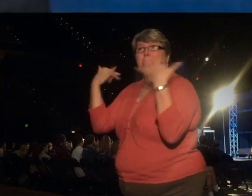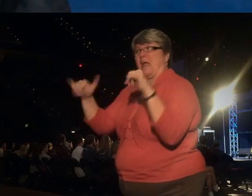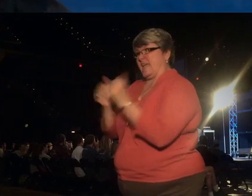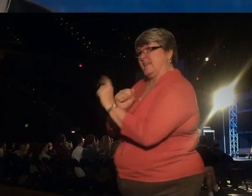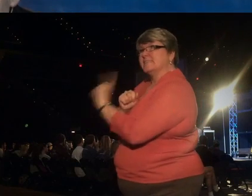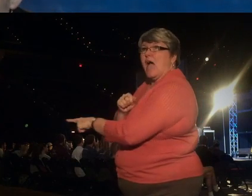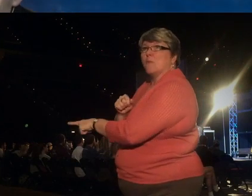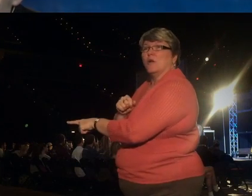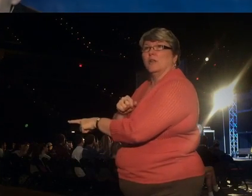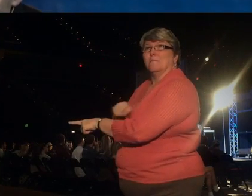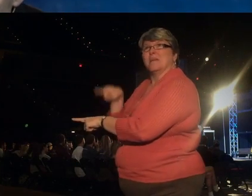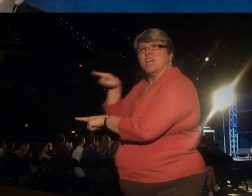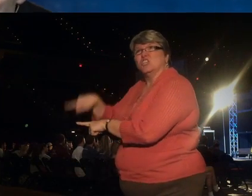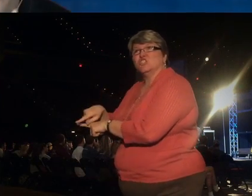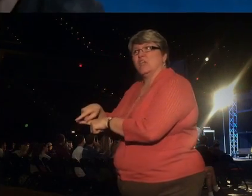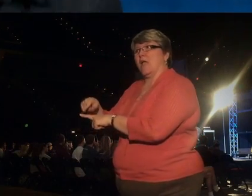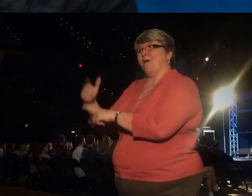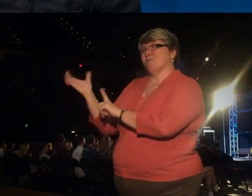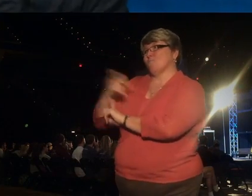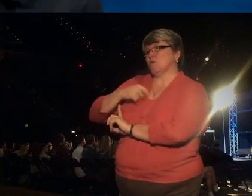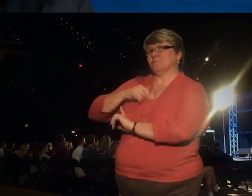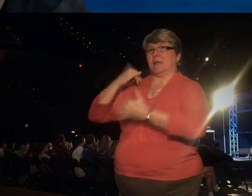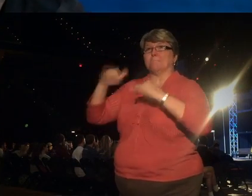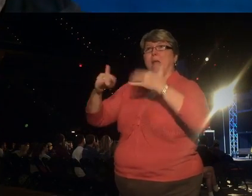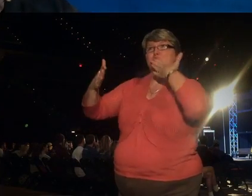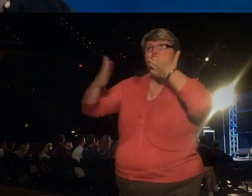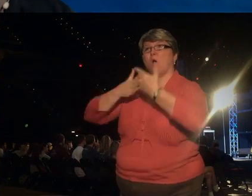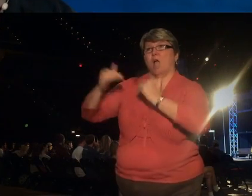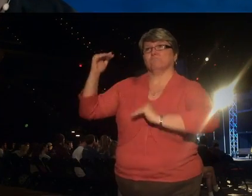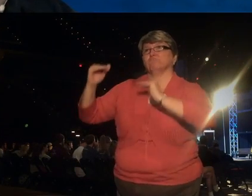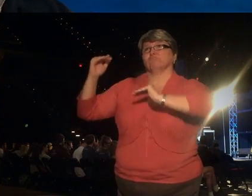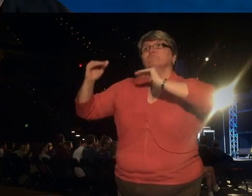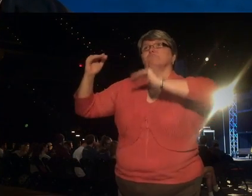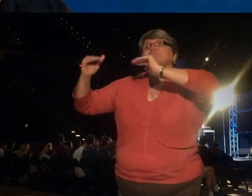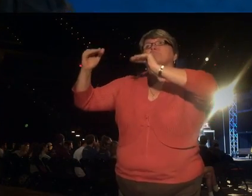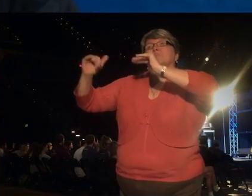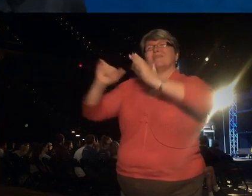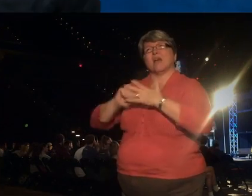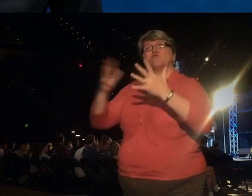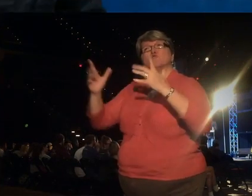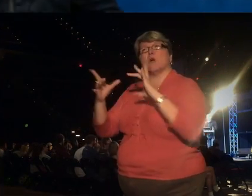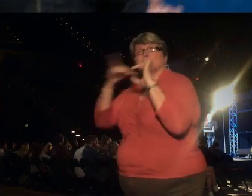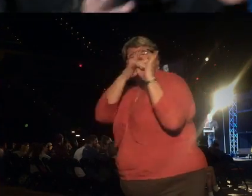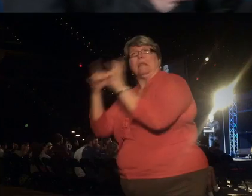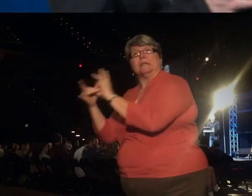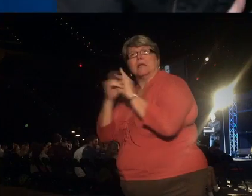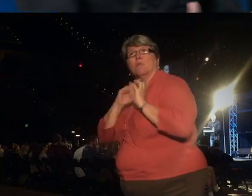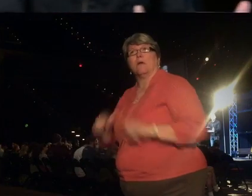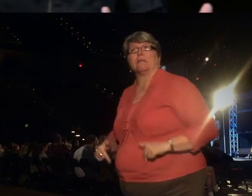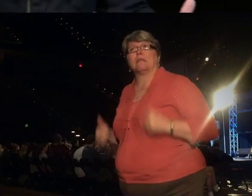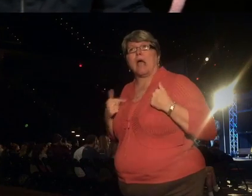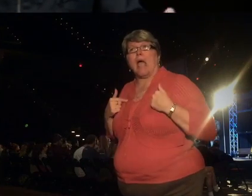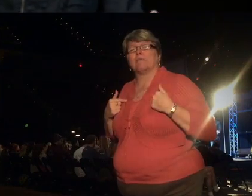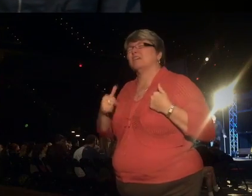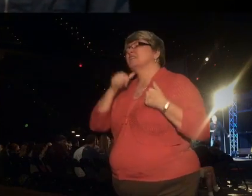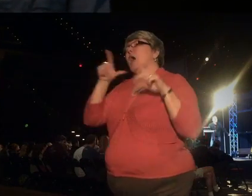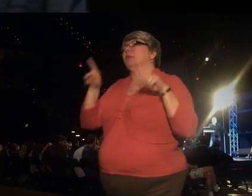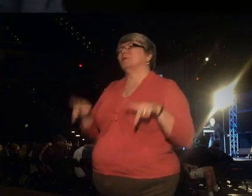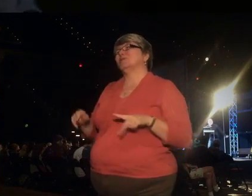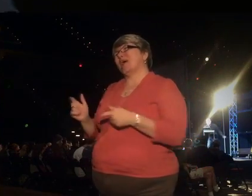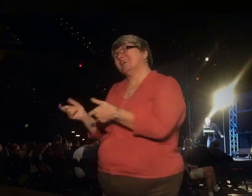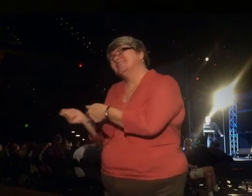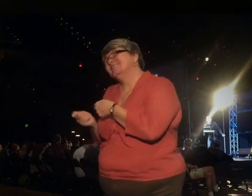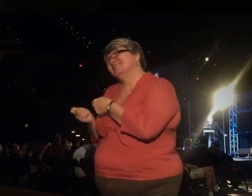she made me play my best game, right? That's who you want to be linked up with in life. Not someone that you're trying to constantly pull